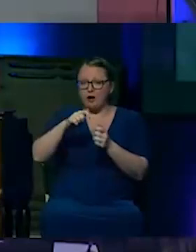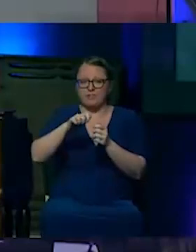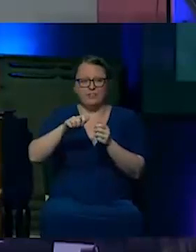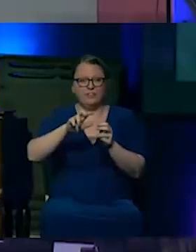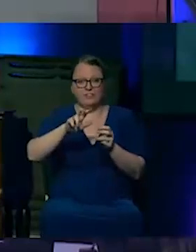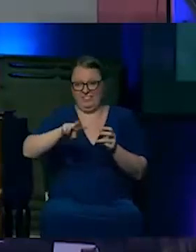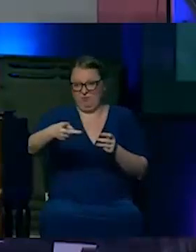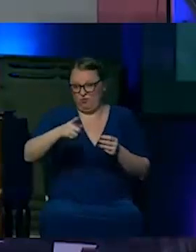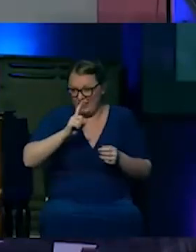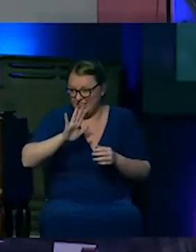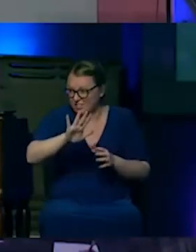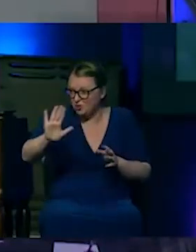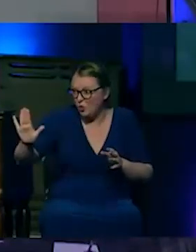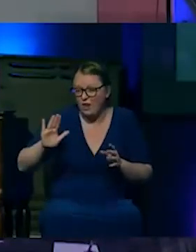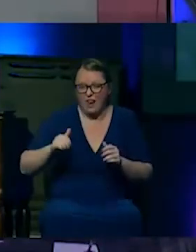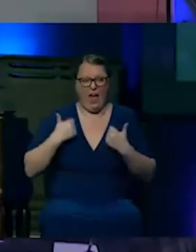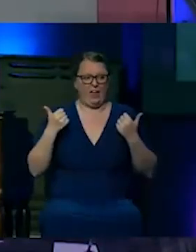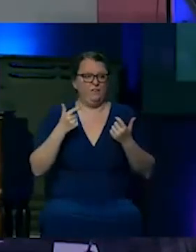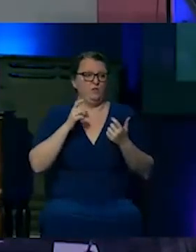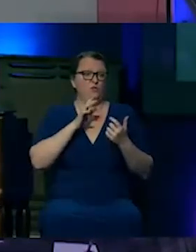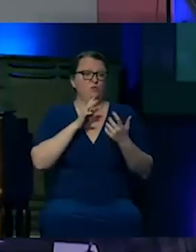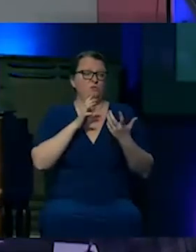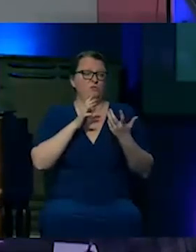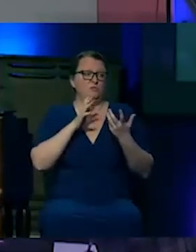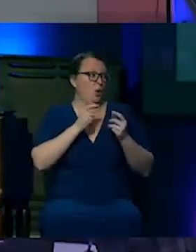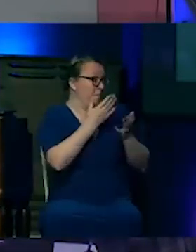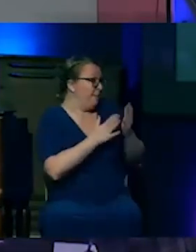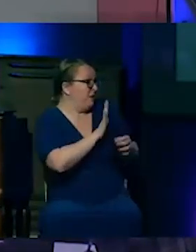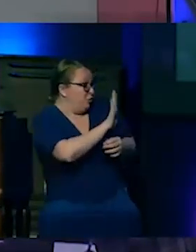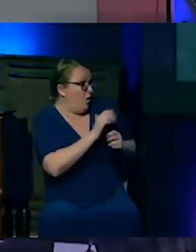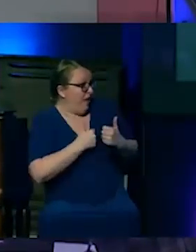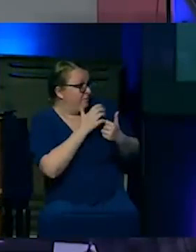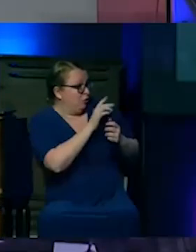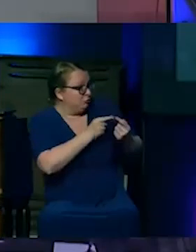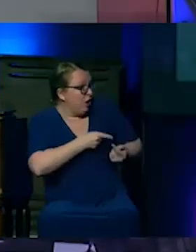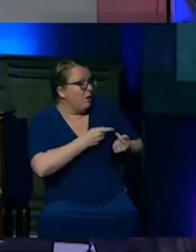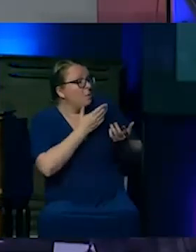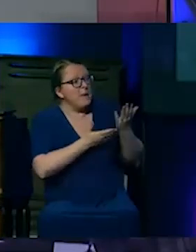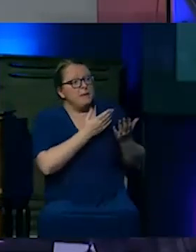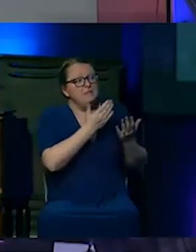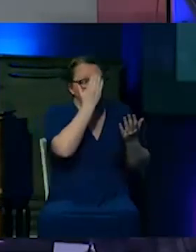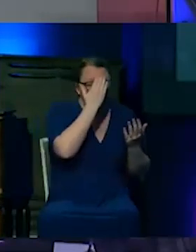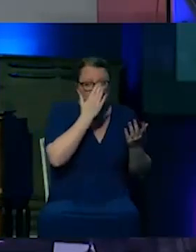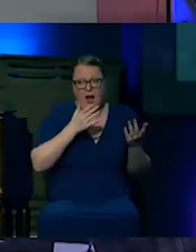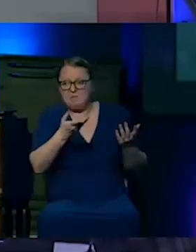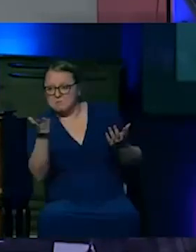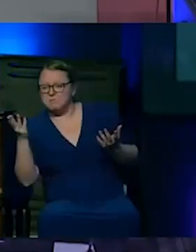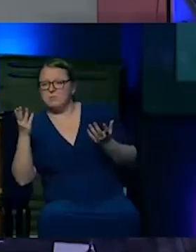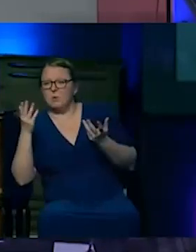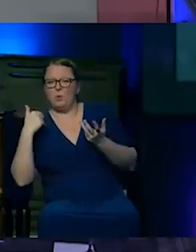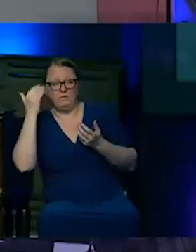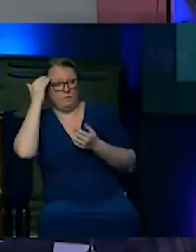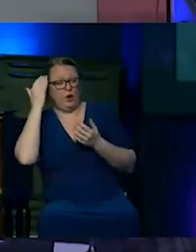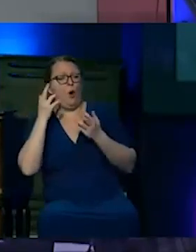This is your life, probably, and your struggles. And some of it might be familiar, and I hope that it gives you some language